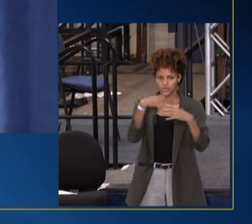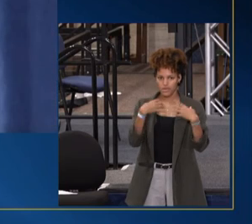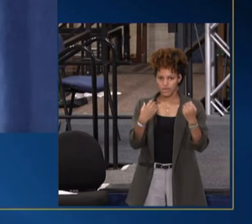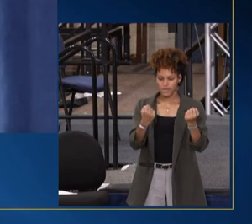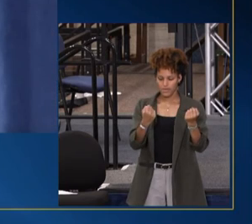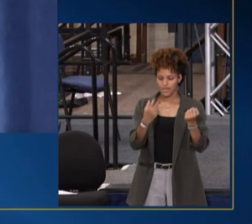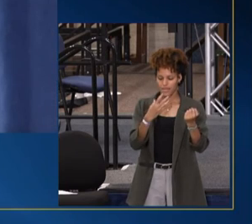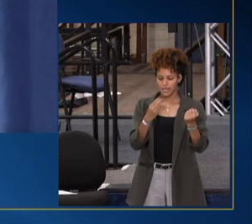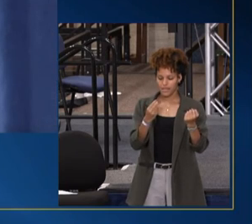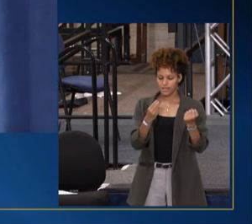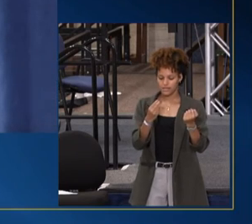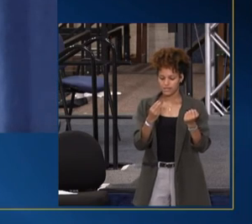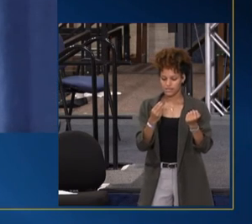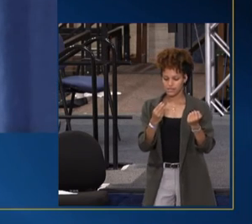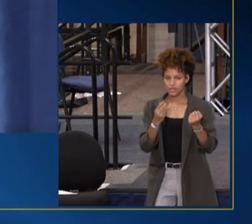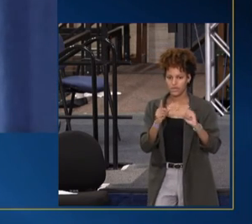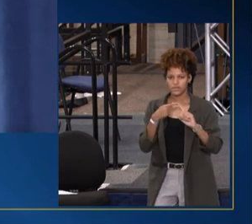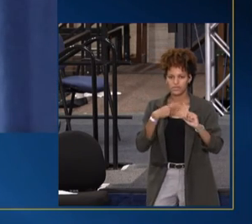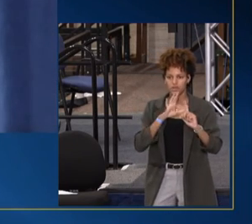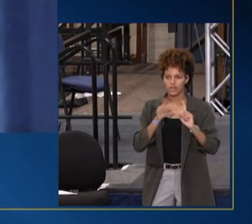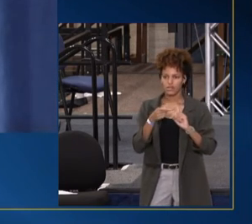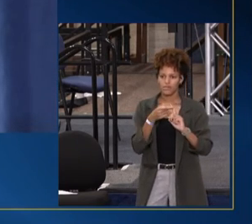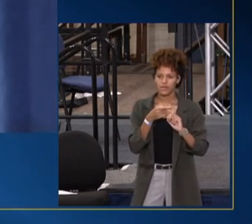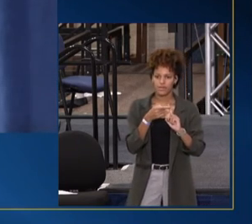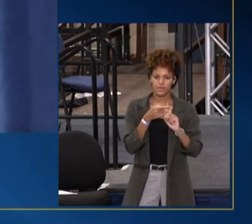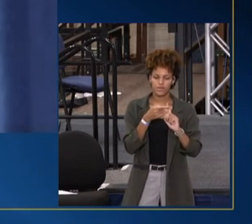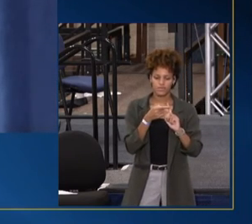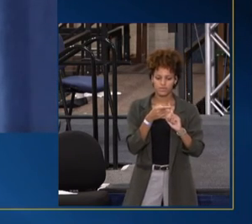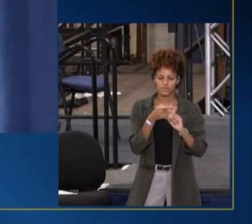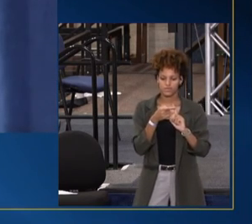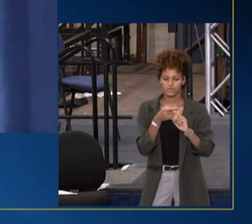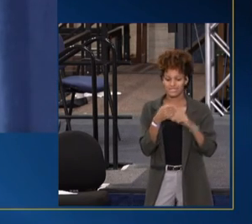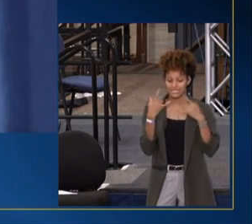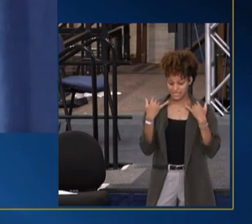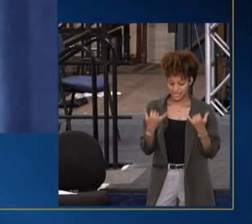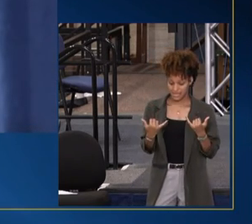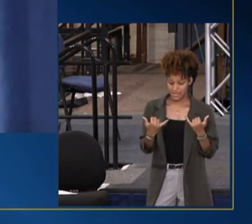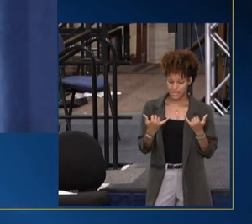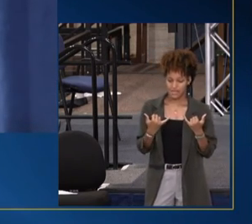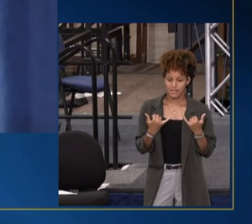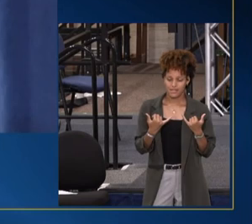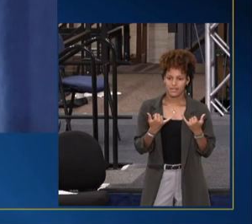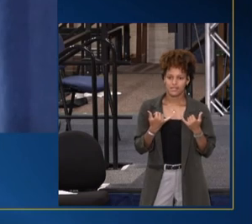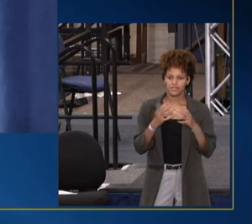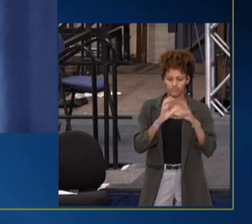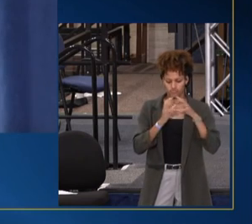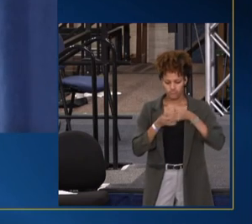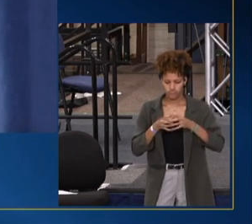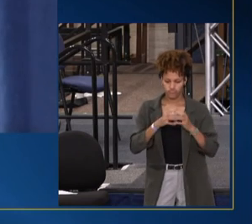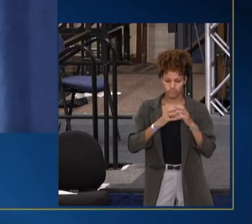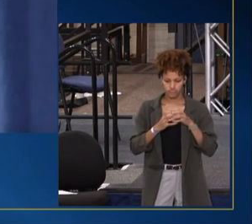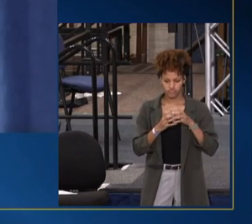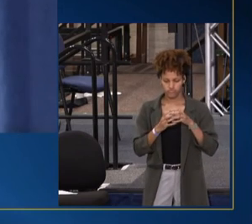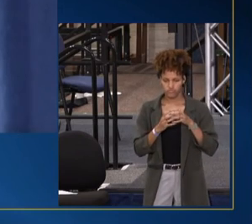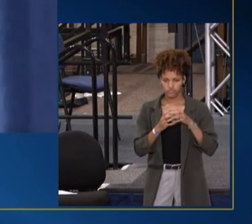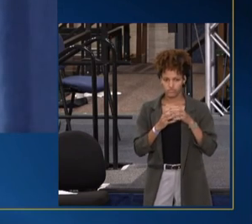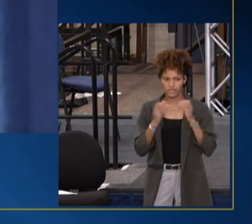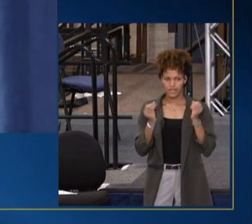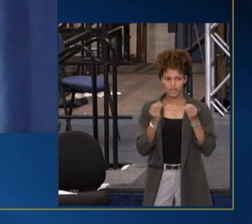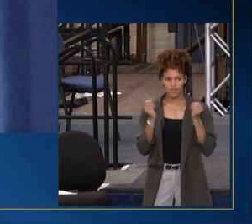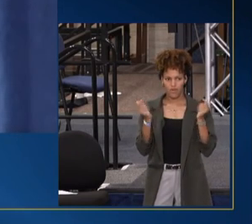health. And when we're talking about, we've been talking about today, the intersectionality of all